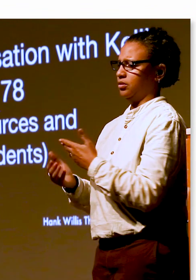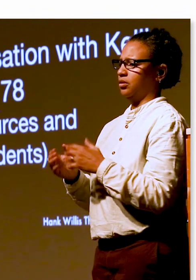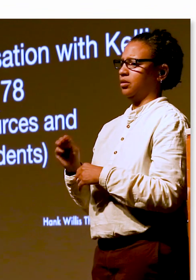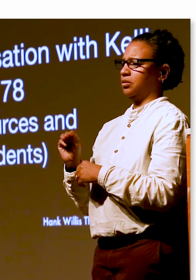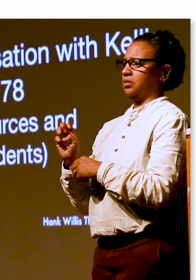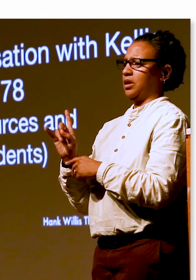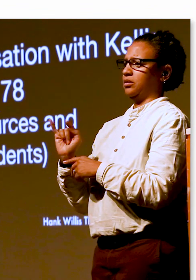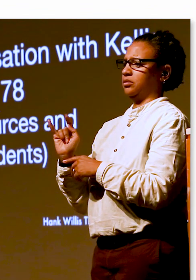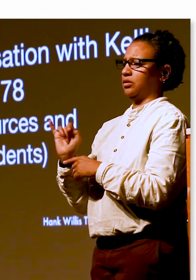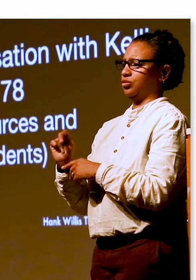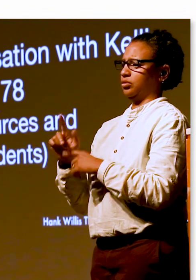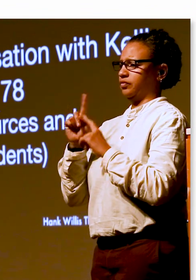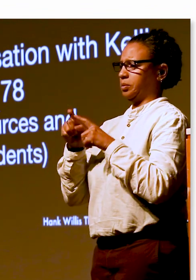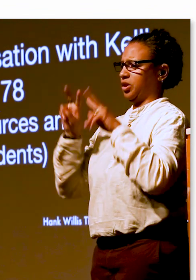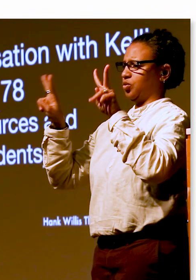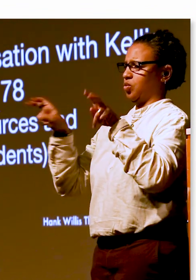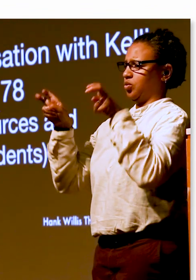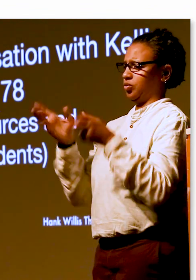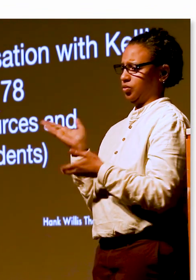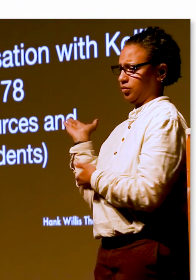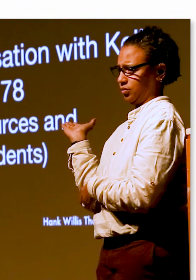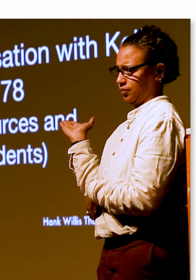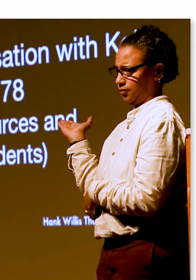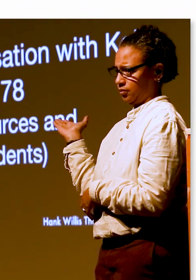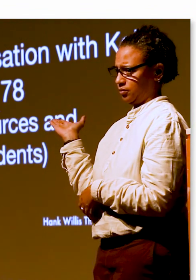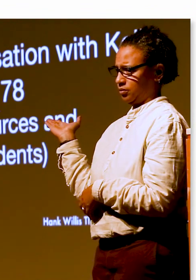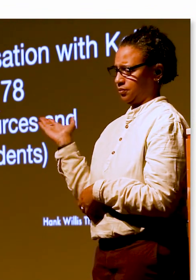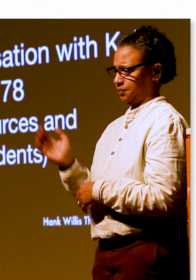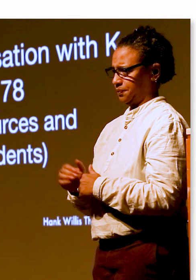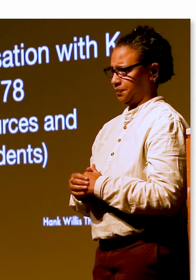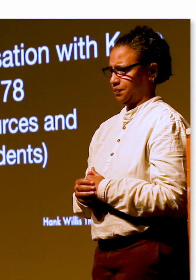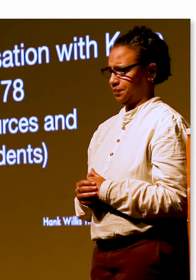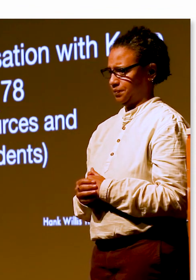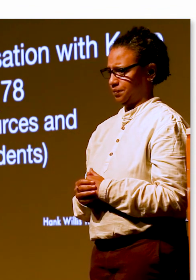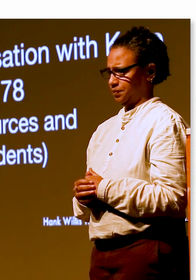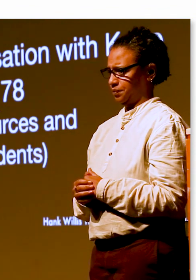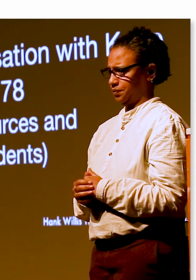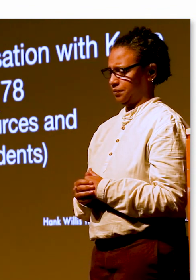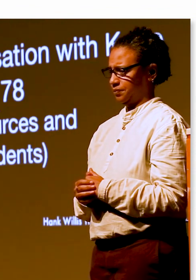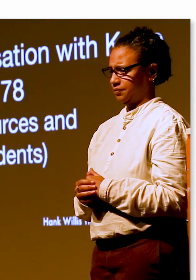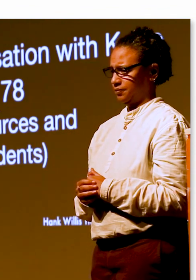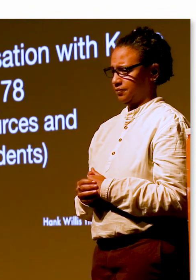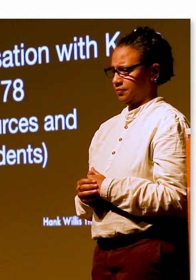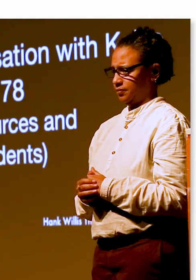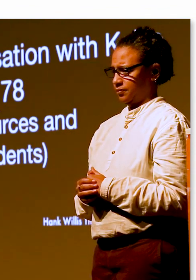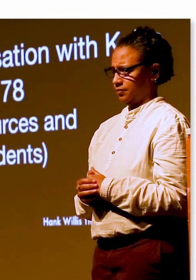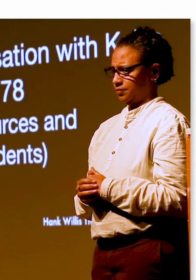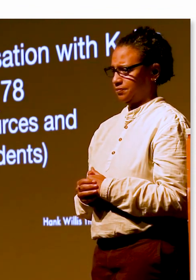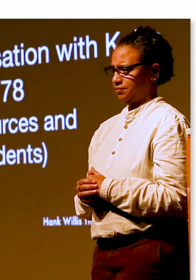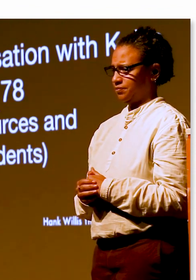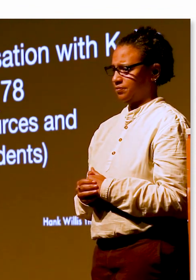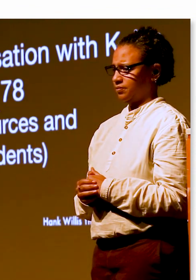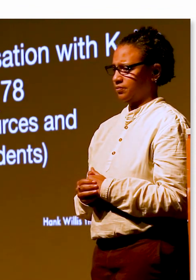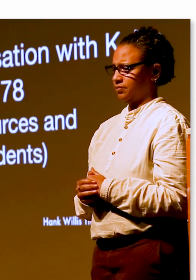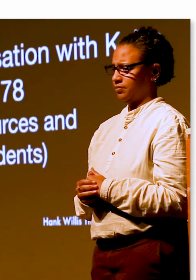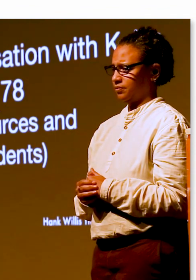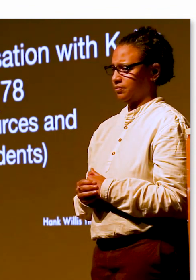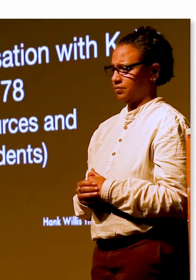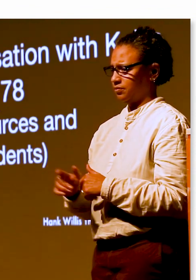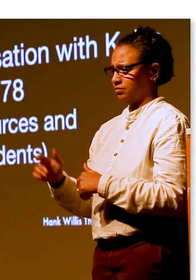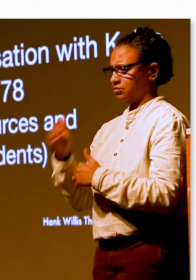this incredible resource that I found on the website. Shout out to the educators who put this sources and reference guide